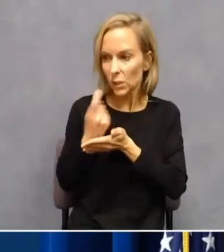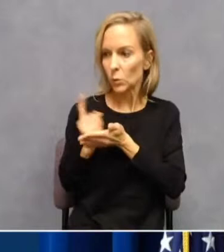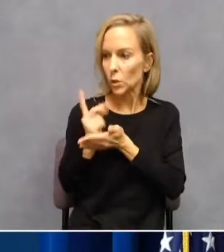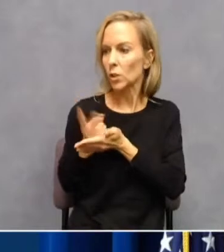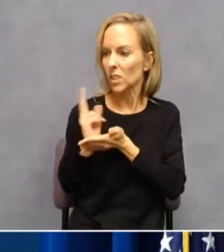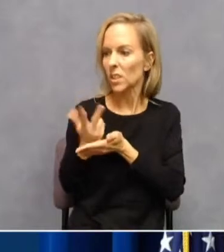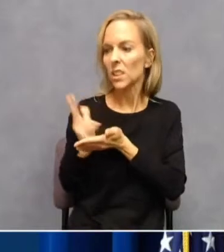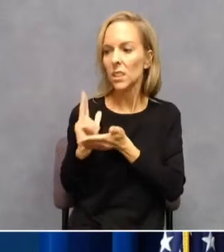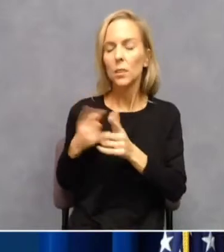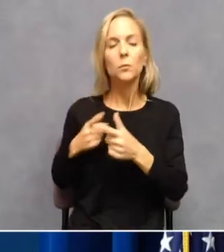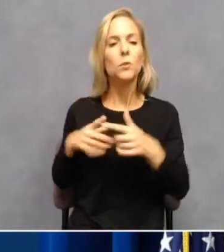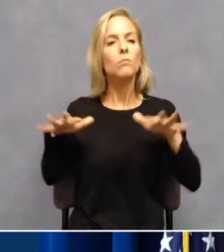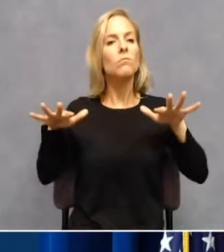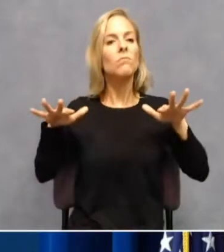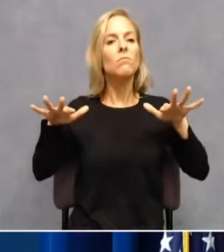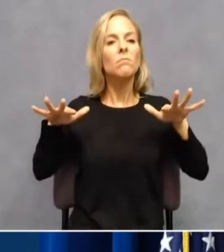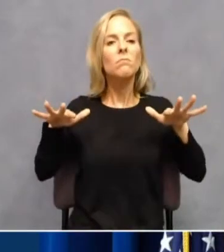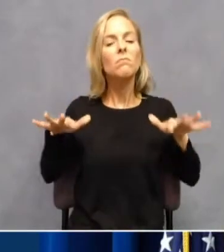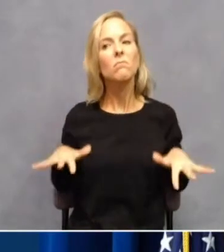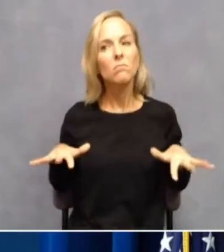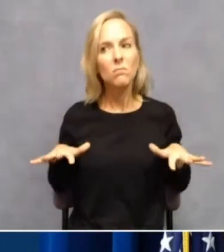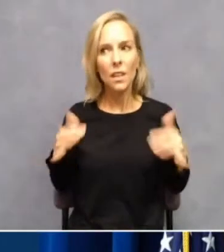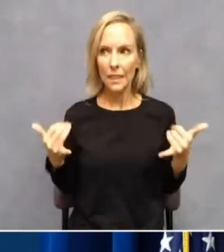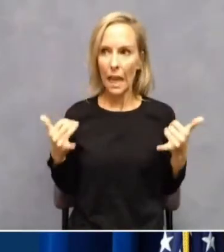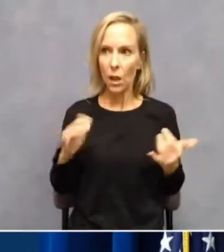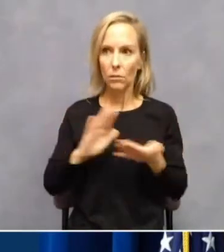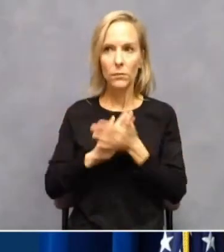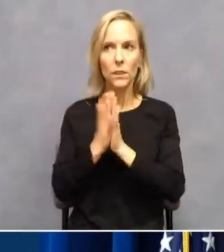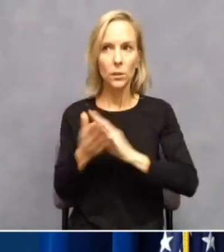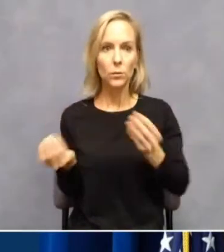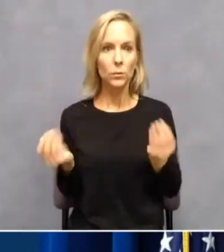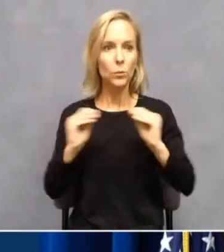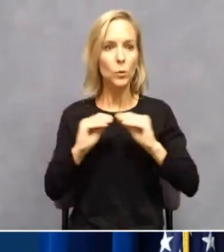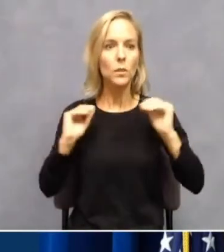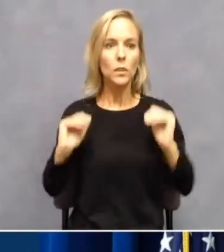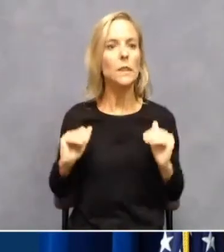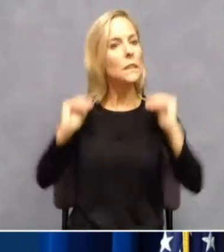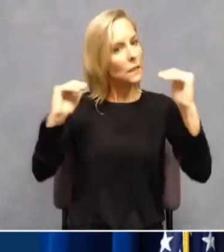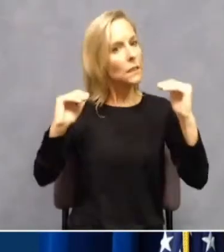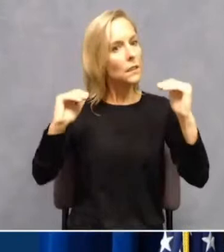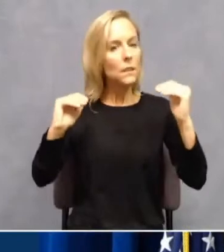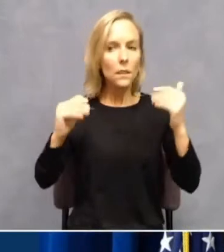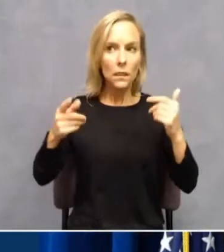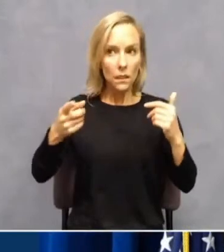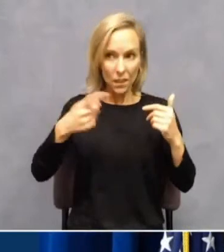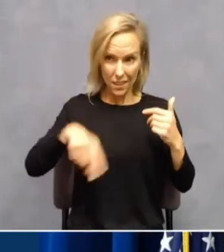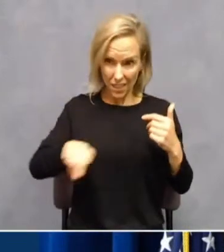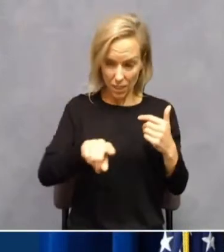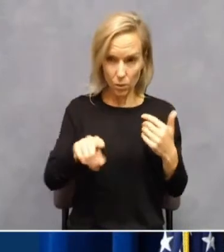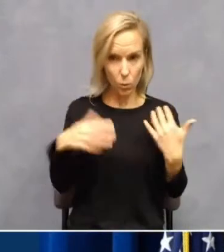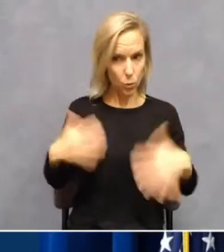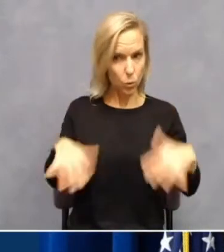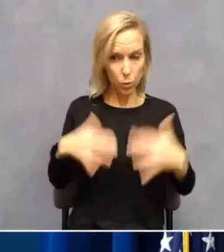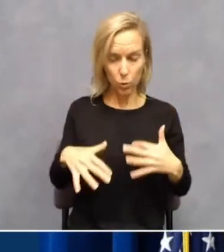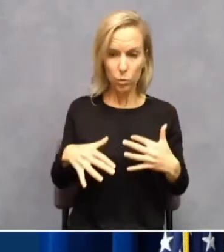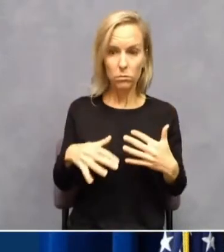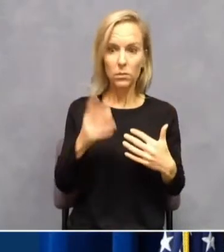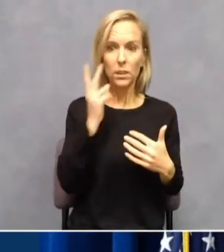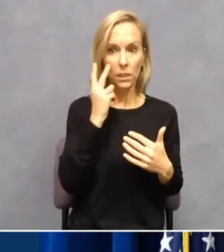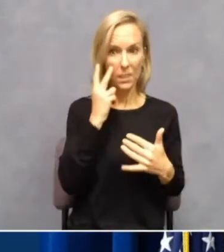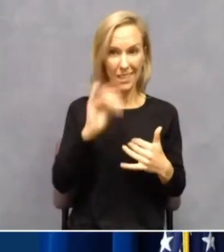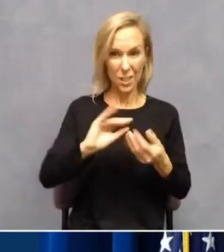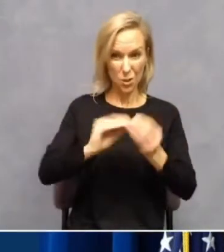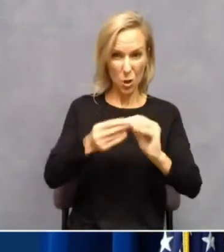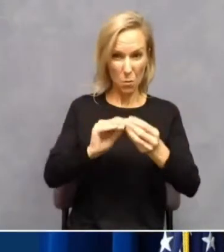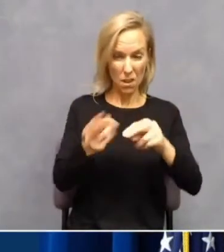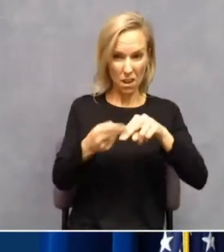to catch up. But again, today ought to be one of those things that jolts us into action. So I'm going to do our Fast